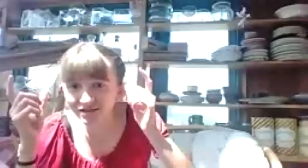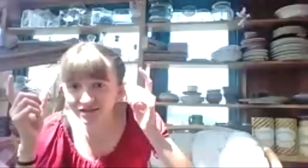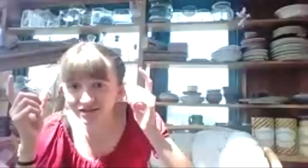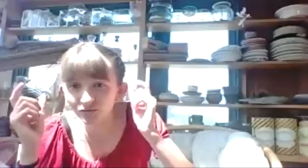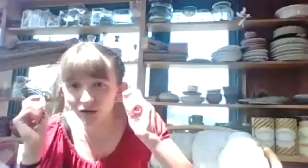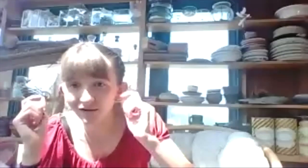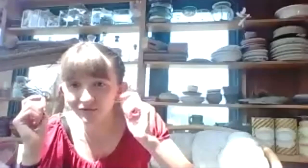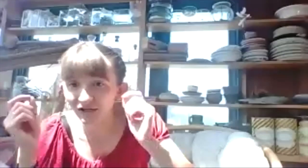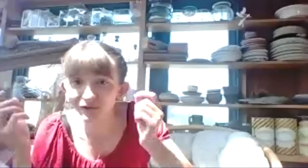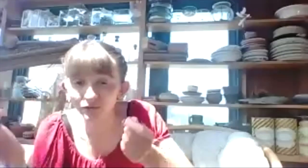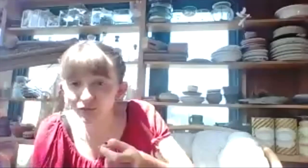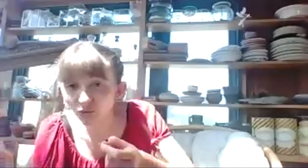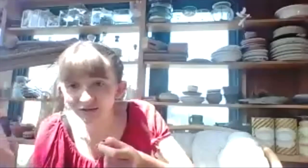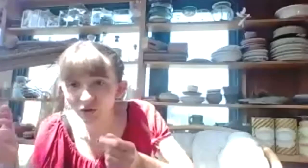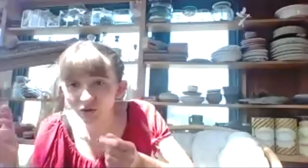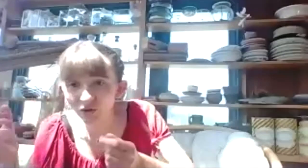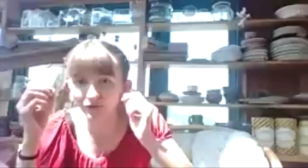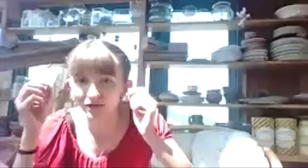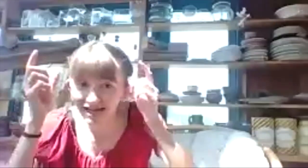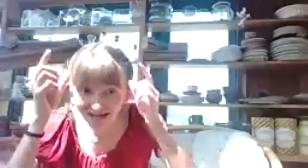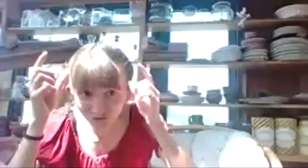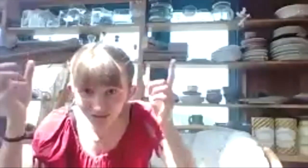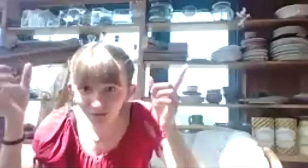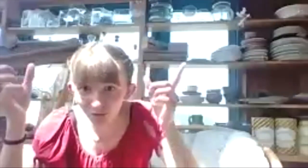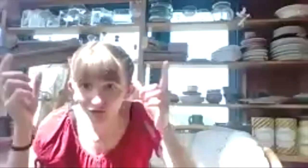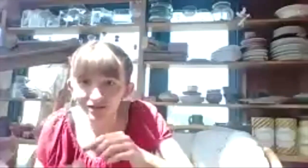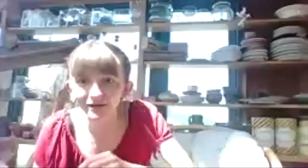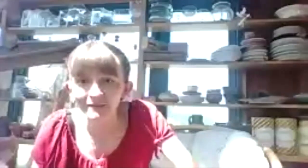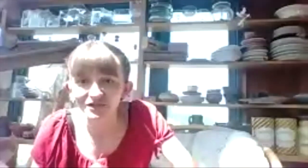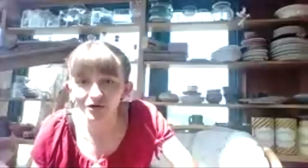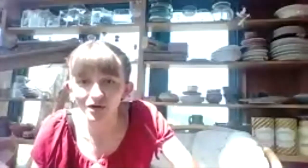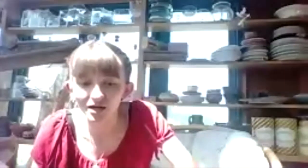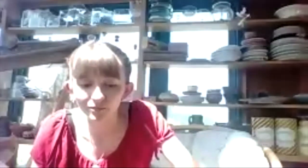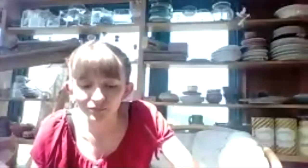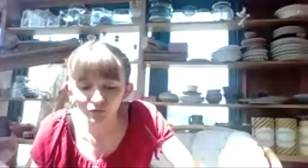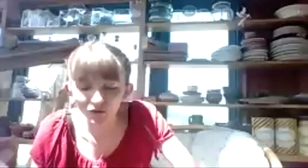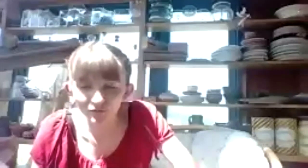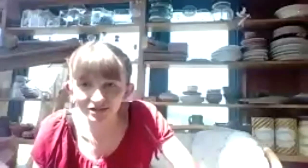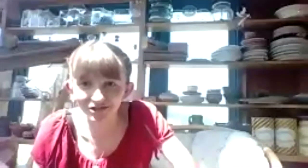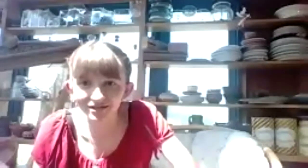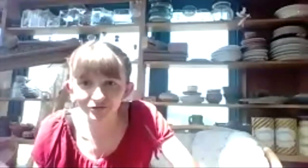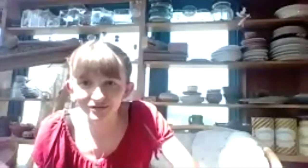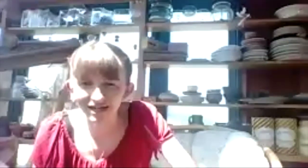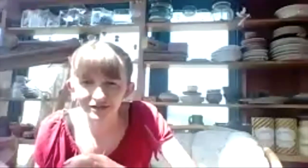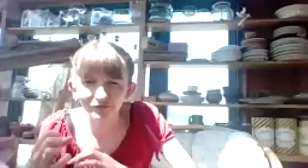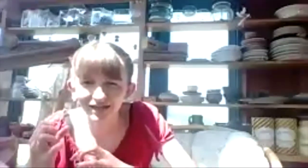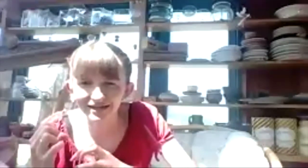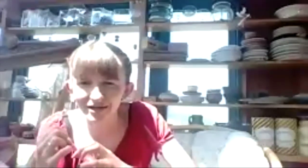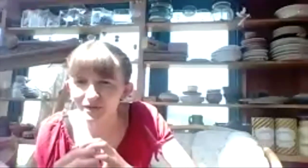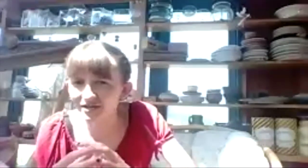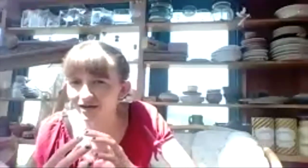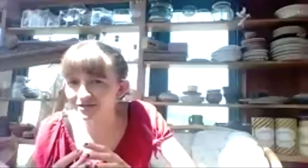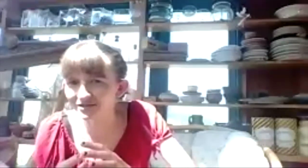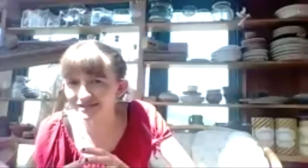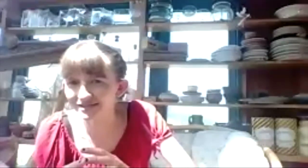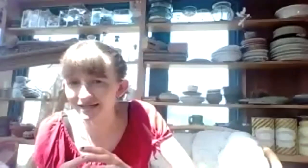horns were there when they were born or if they were attached when they were born. So what I'm really trying to do is kind of gain a